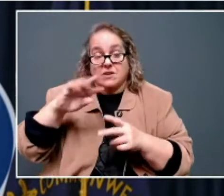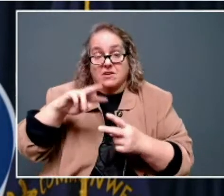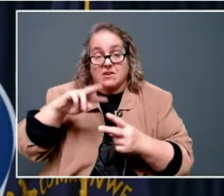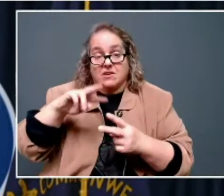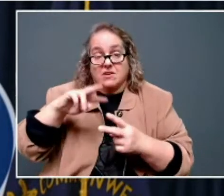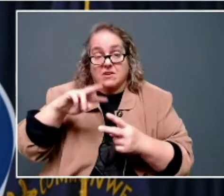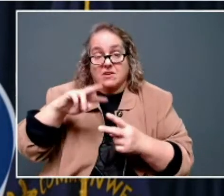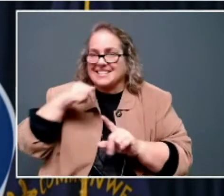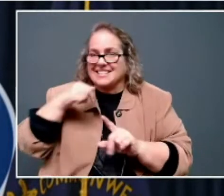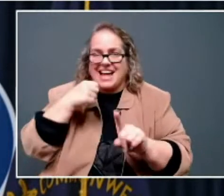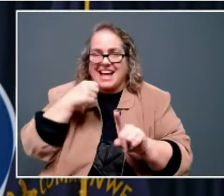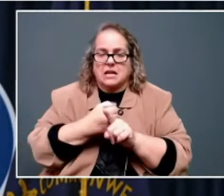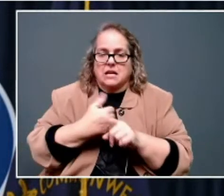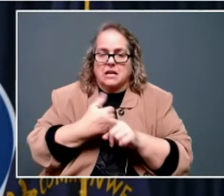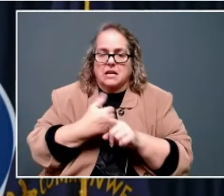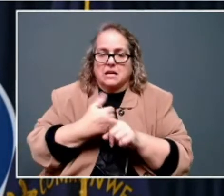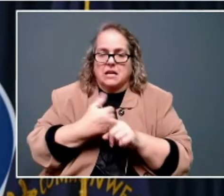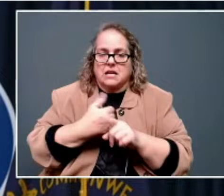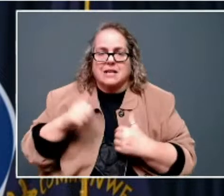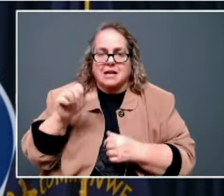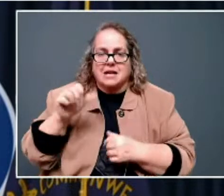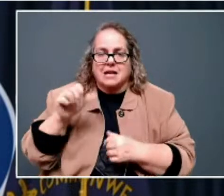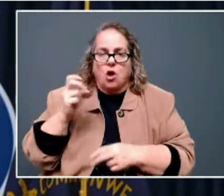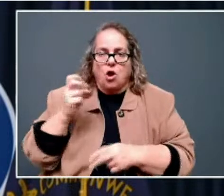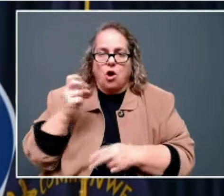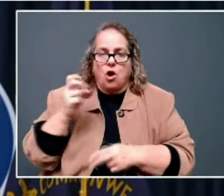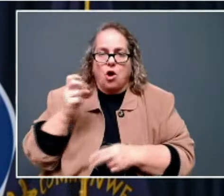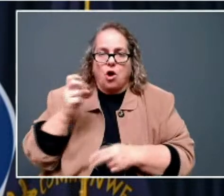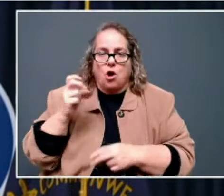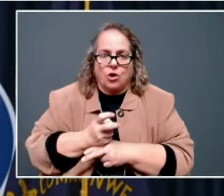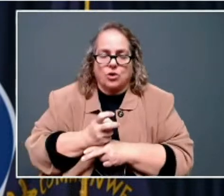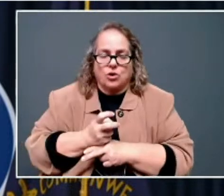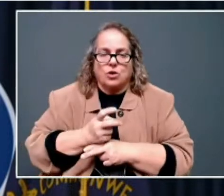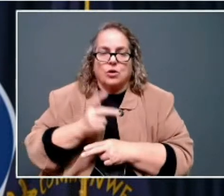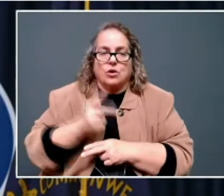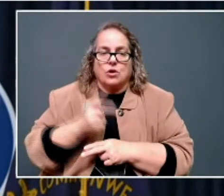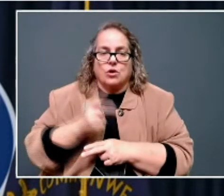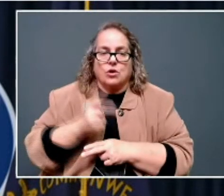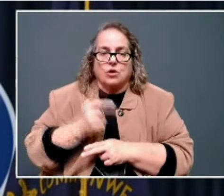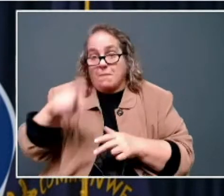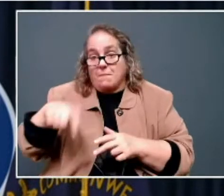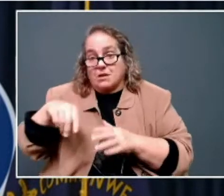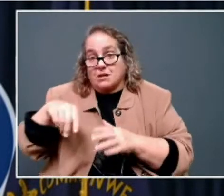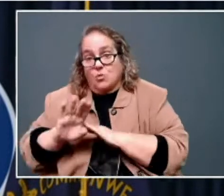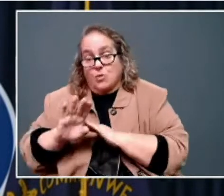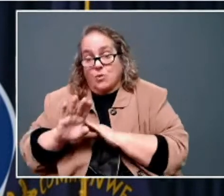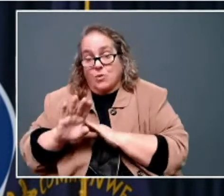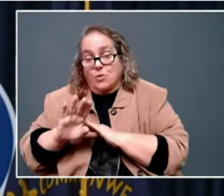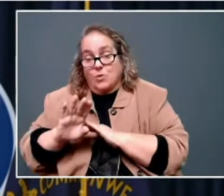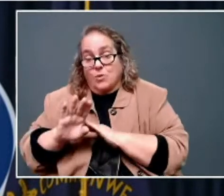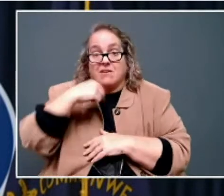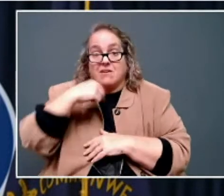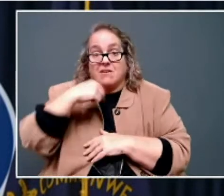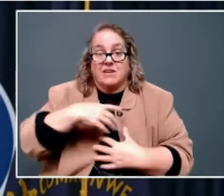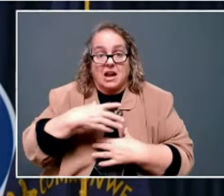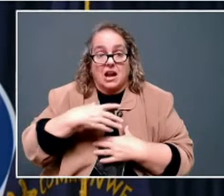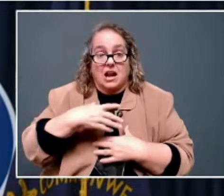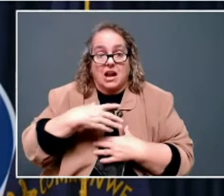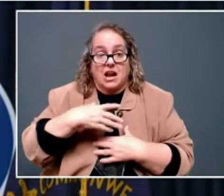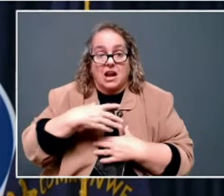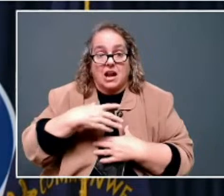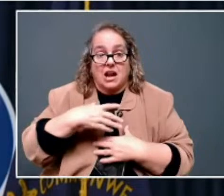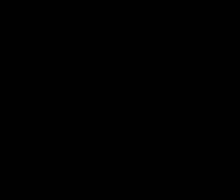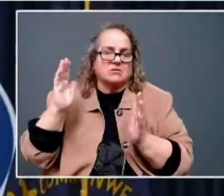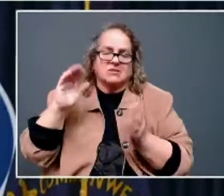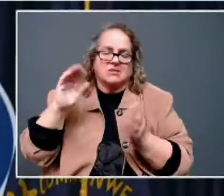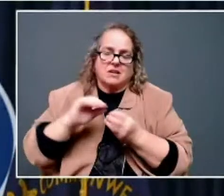people requiring supplemental oxygen or going in the intensive care unit on a ventilator is smaller as a proportion. And the problem is when you go in